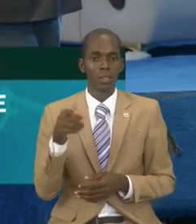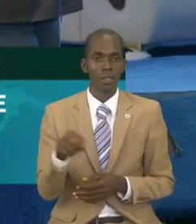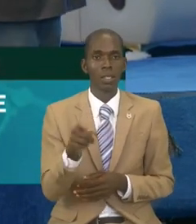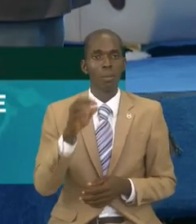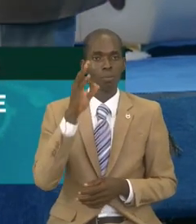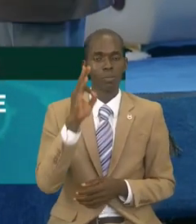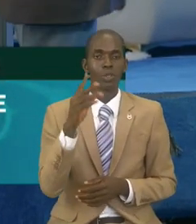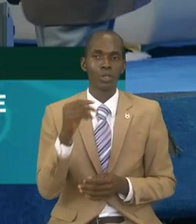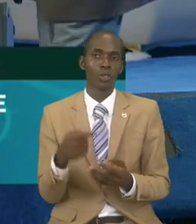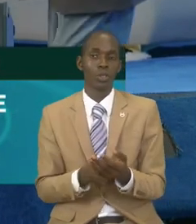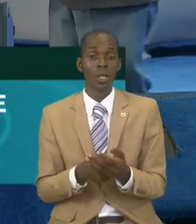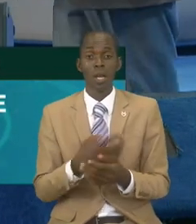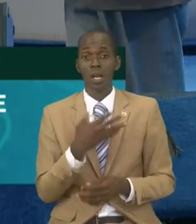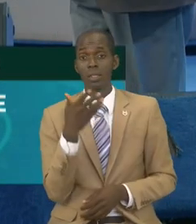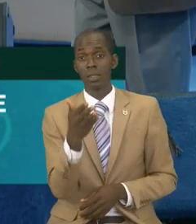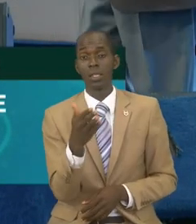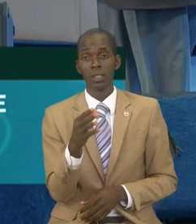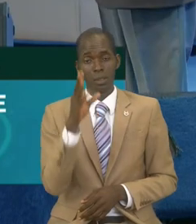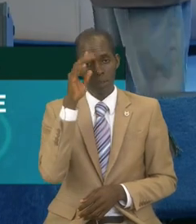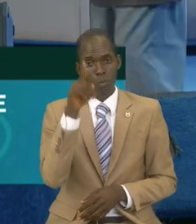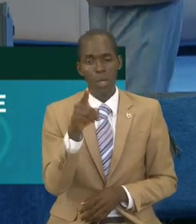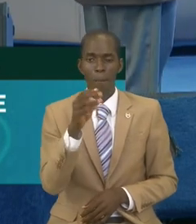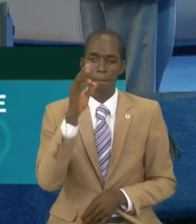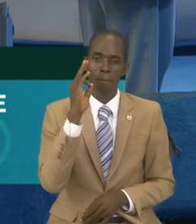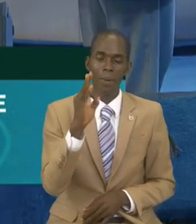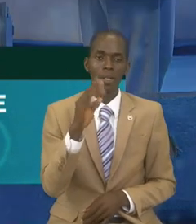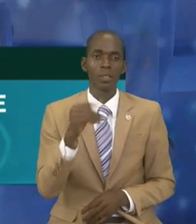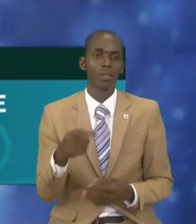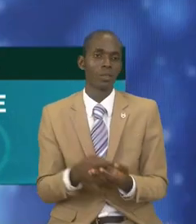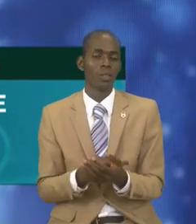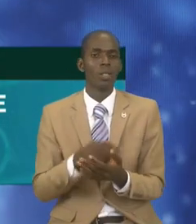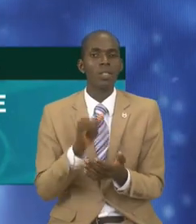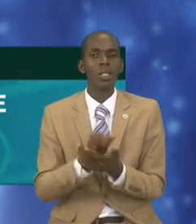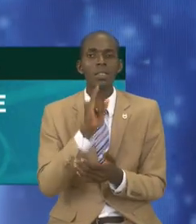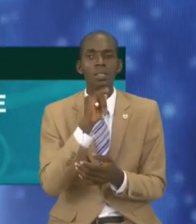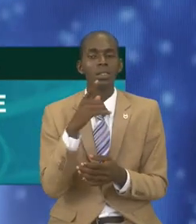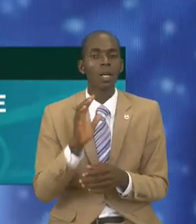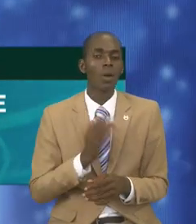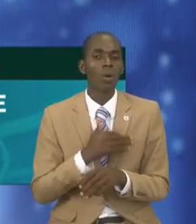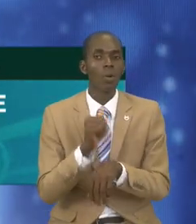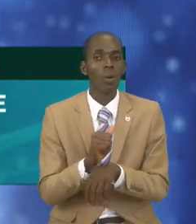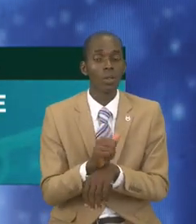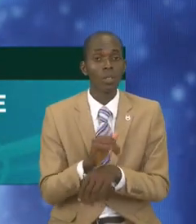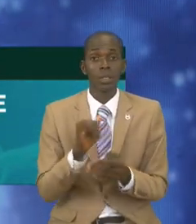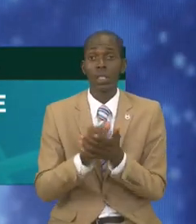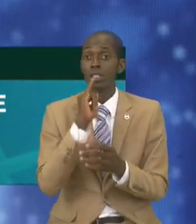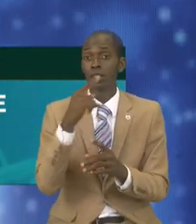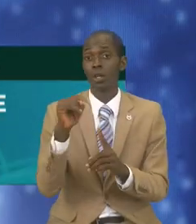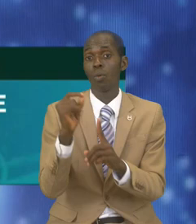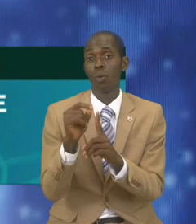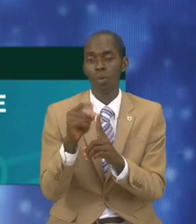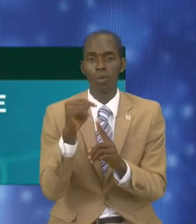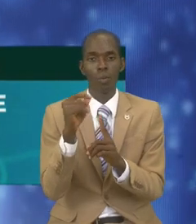gospel. And there he preached the gospel. That's the word. It's the word of God. And there